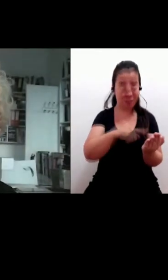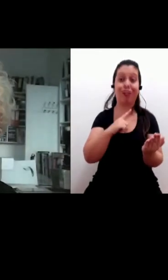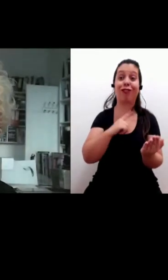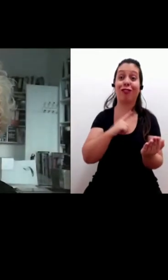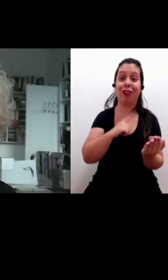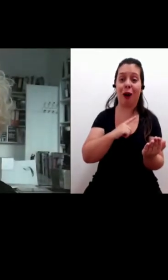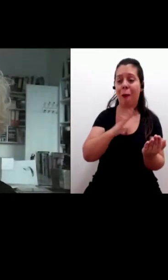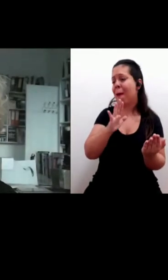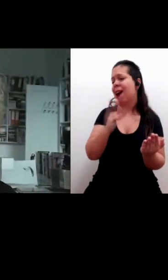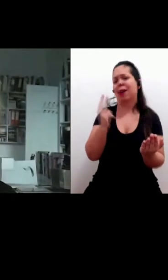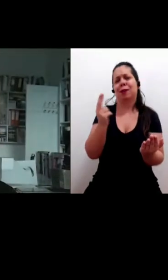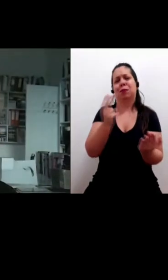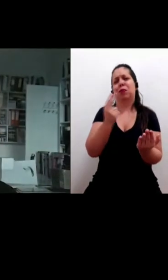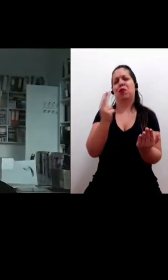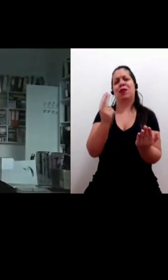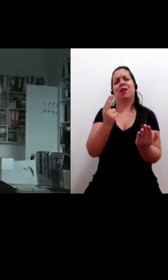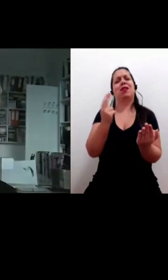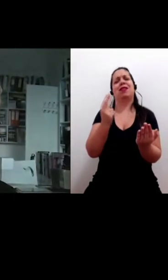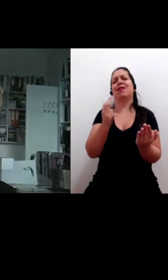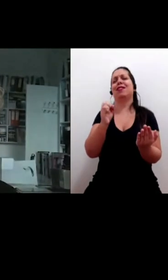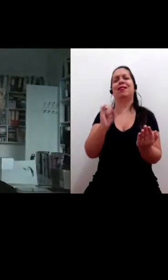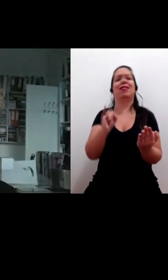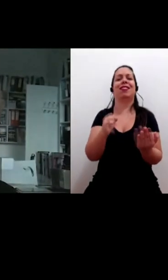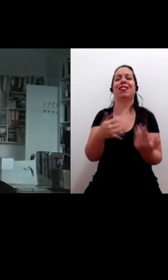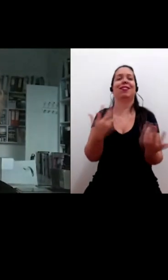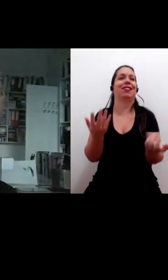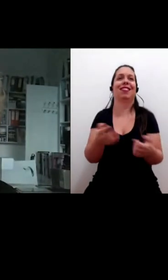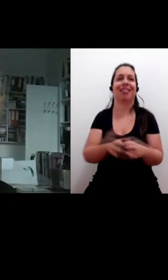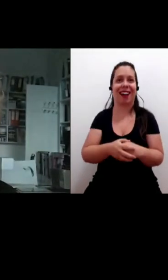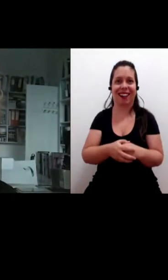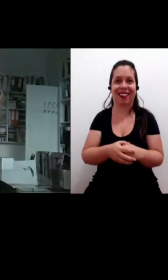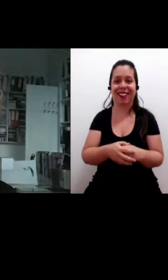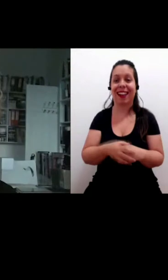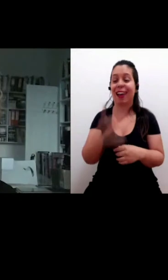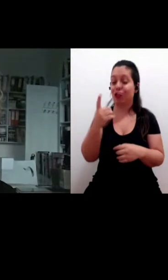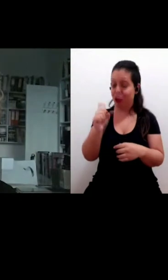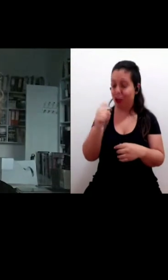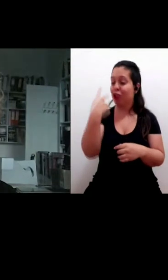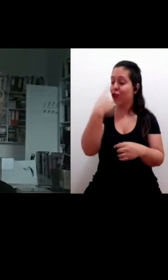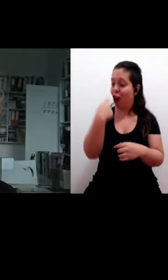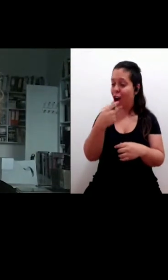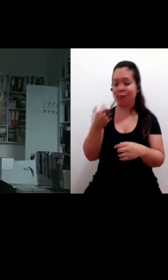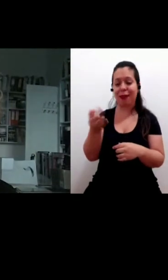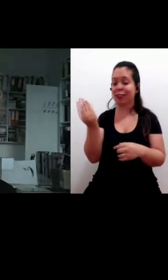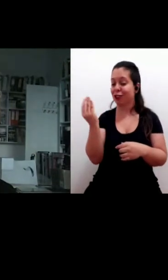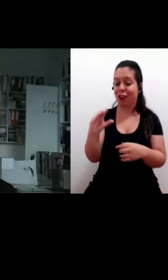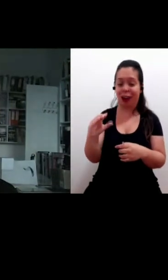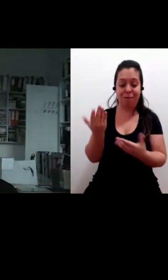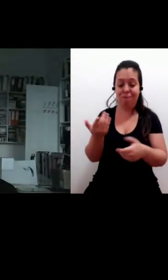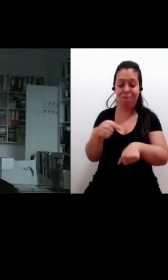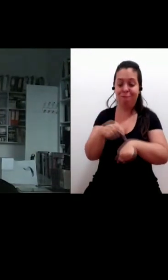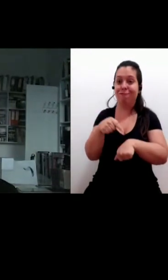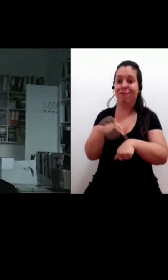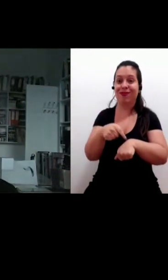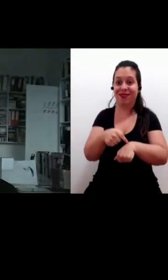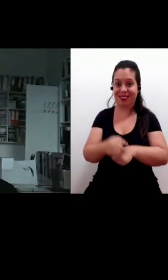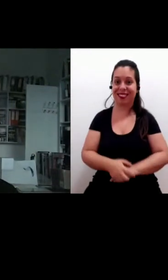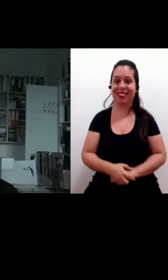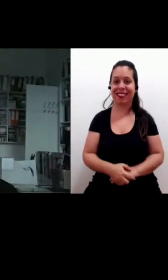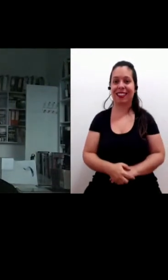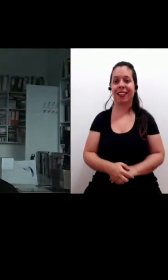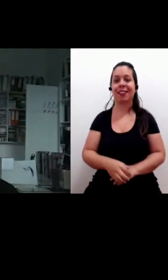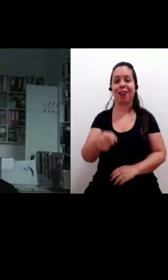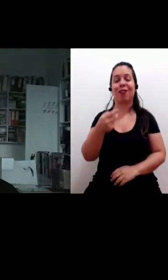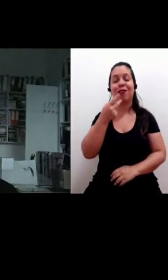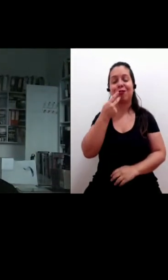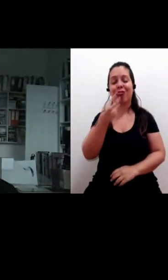in a 18-hour series. Yeah. And talking about innovators, there is one